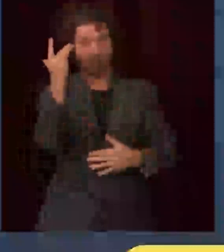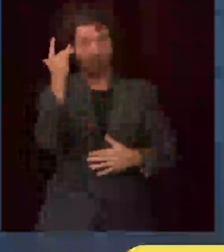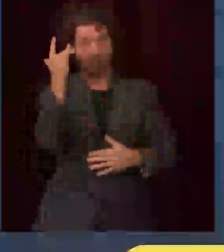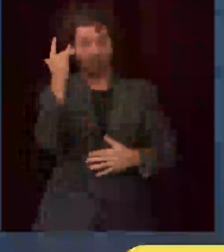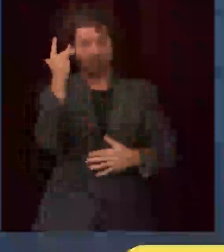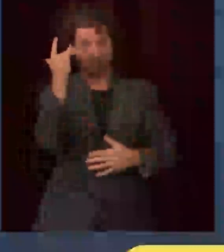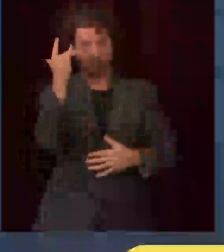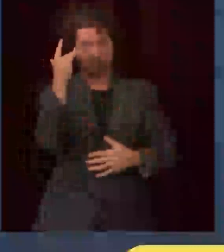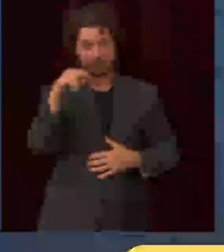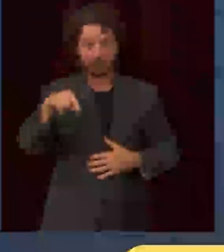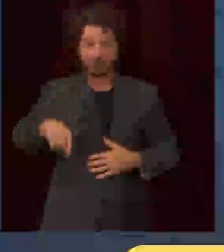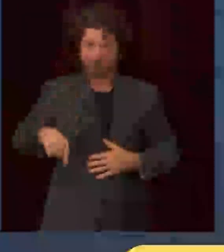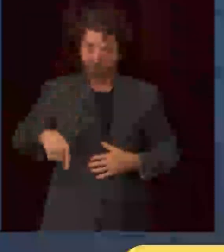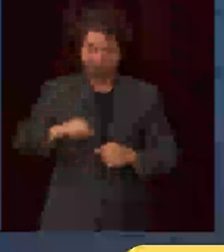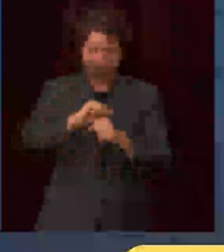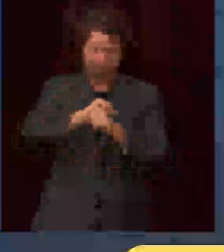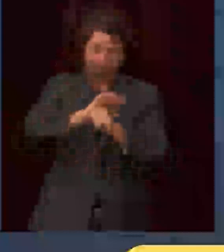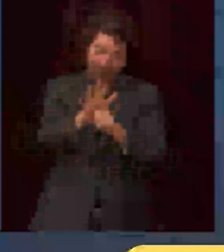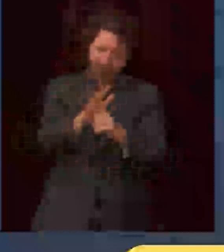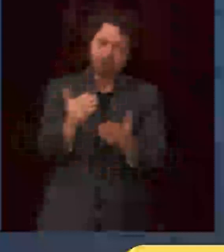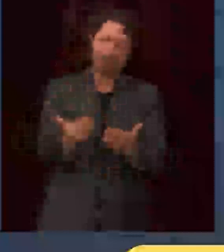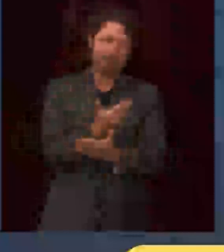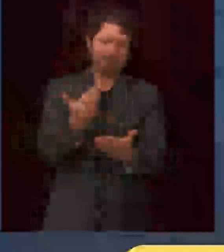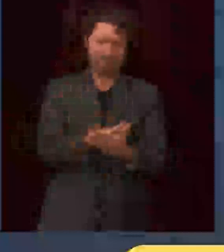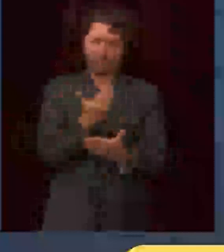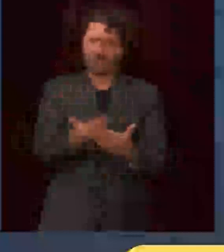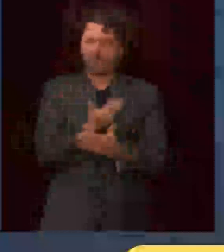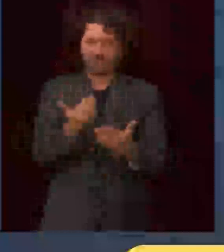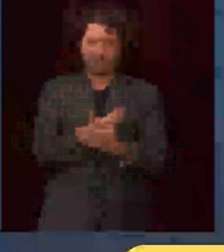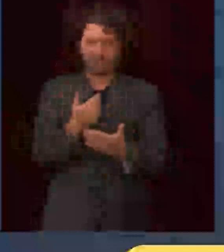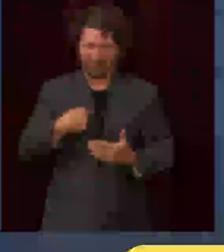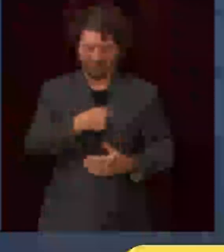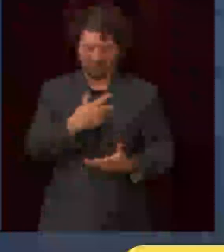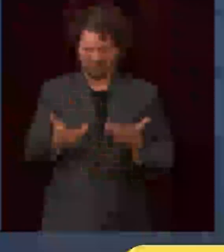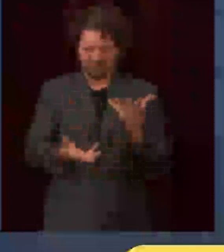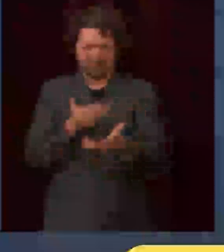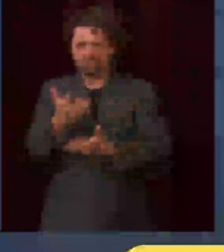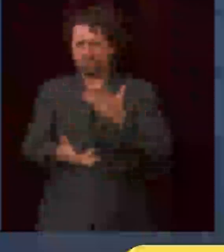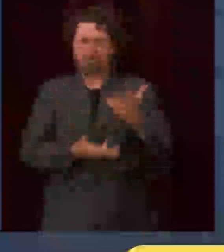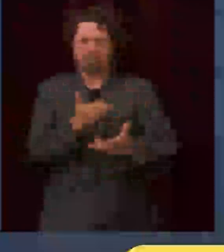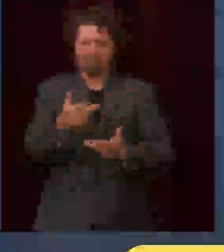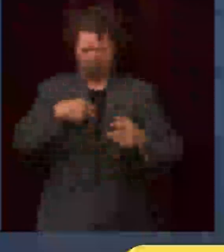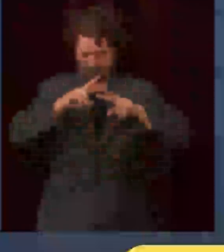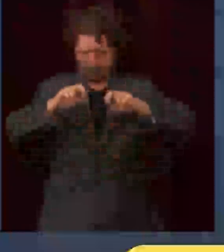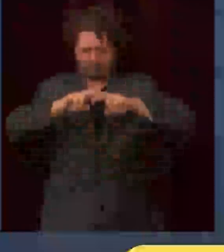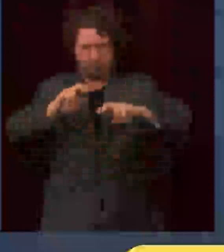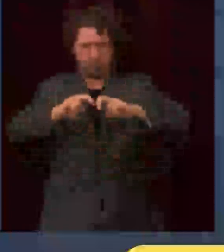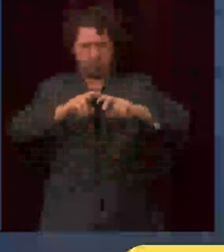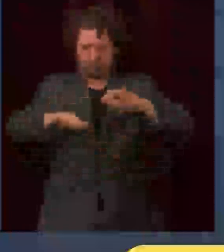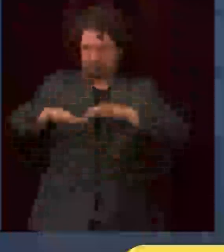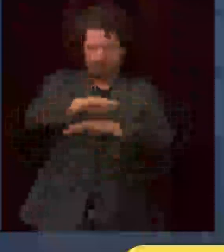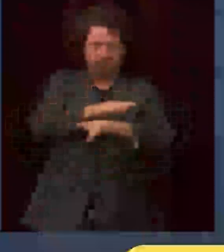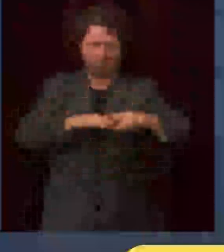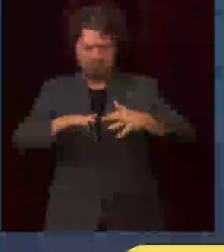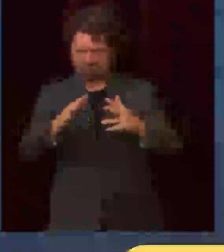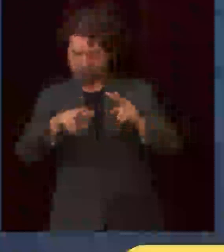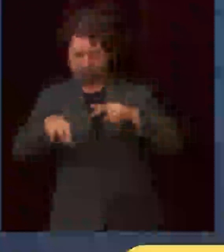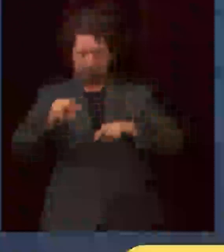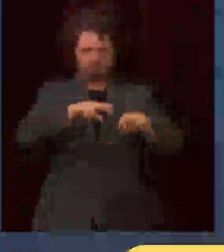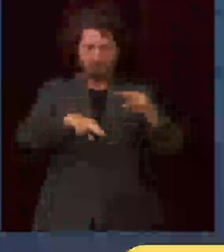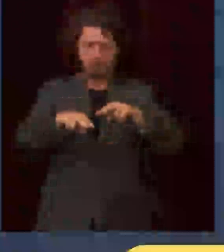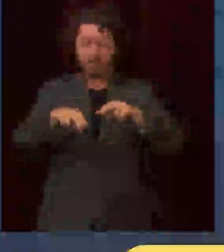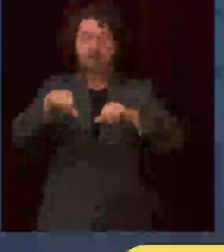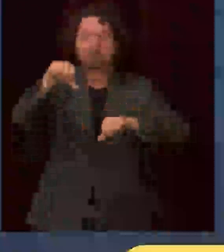all know, and we have learned a lot about it. And just in the last few weeks, the science has become abundantly